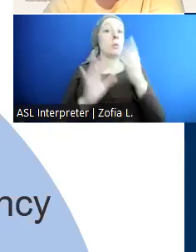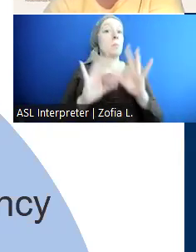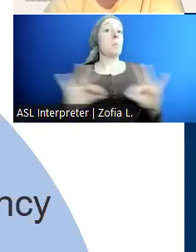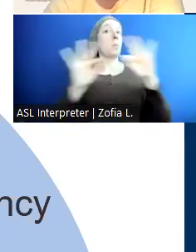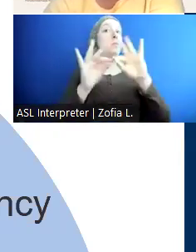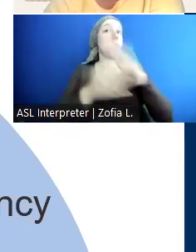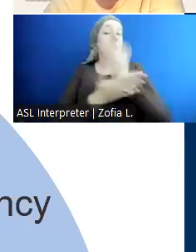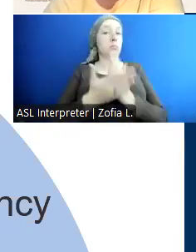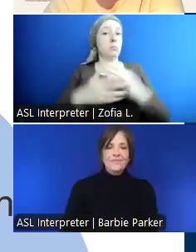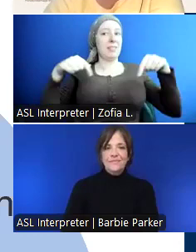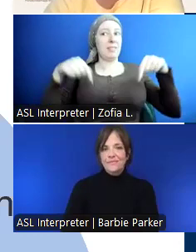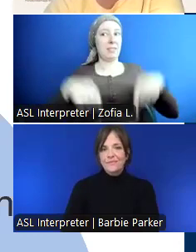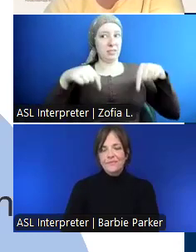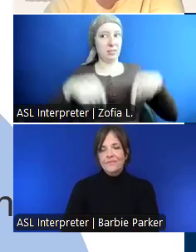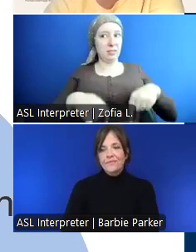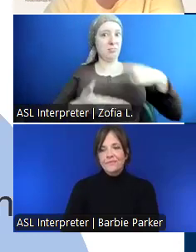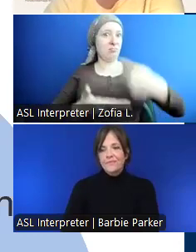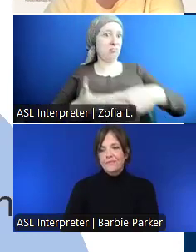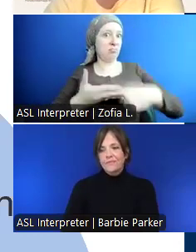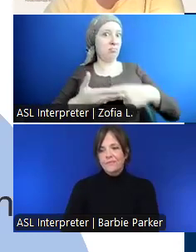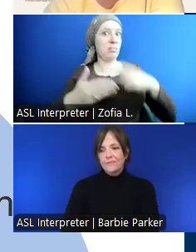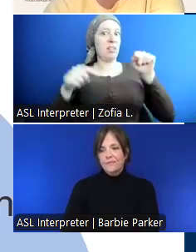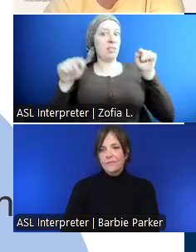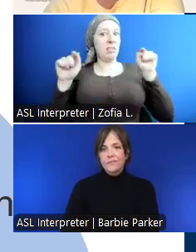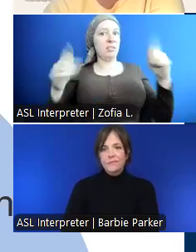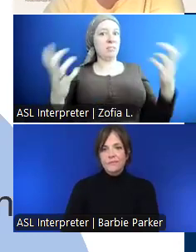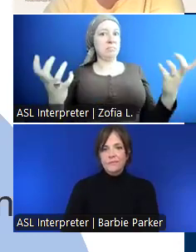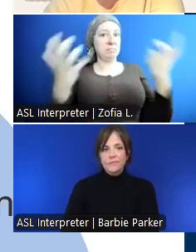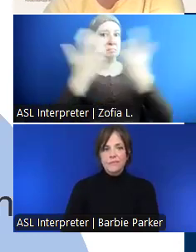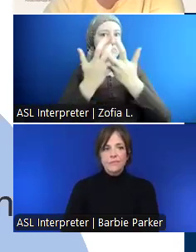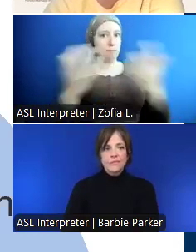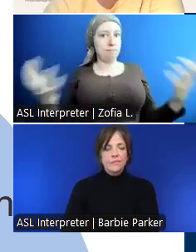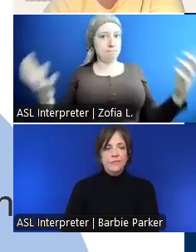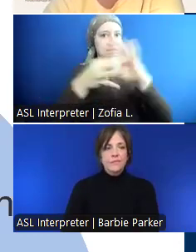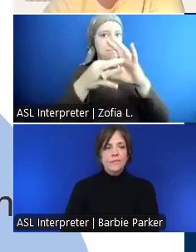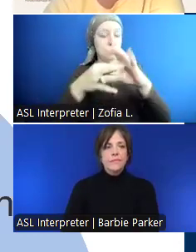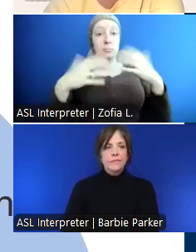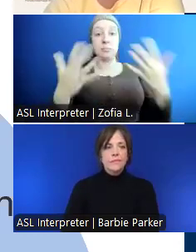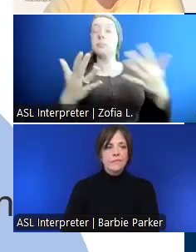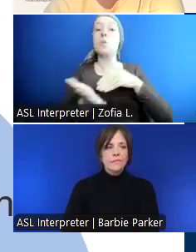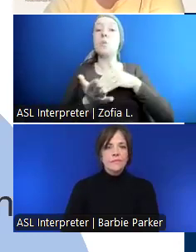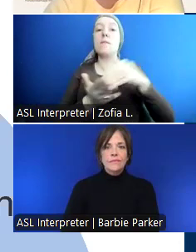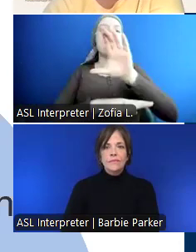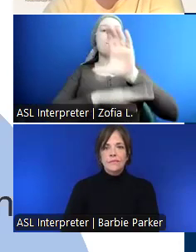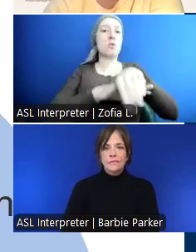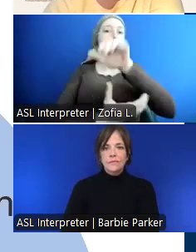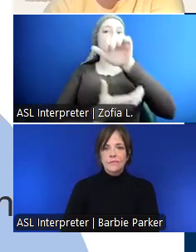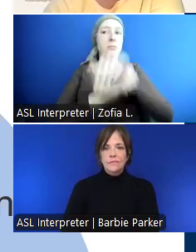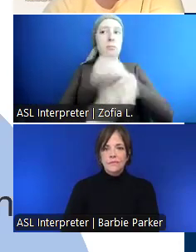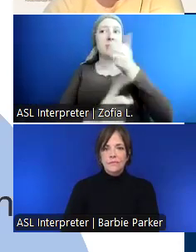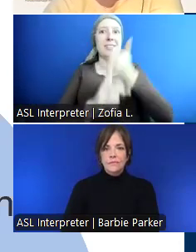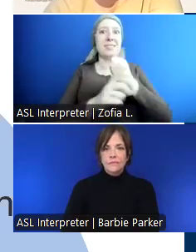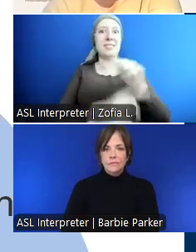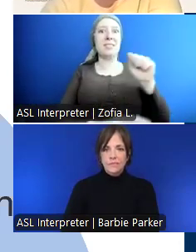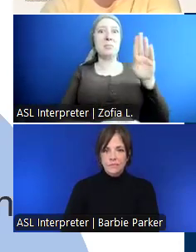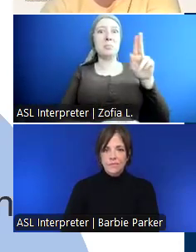of this equation, of this intersection, you know, is that many times forced marriage is an